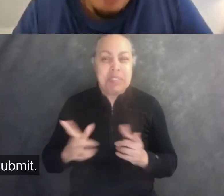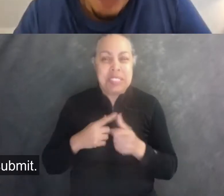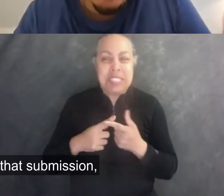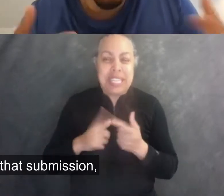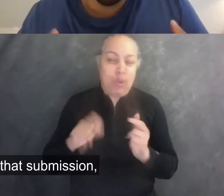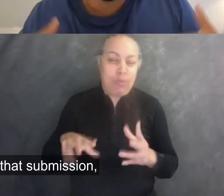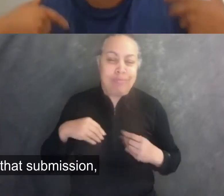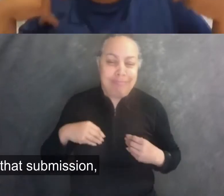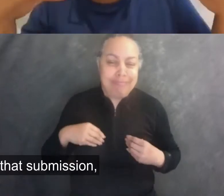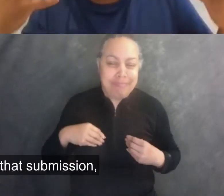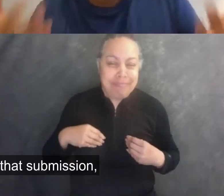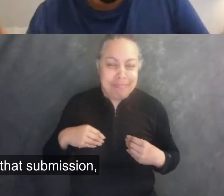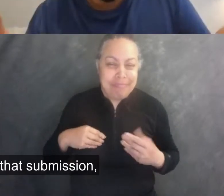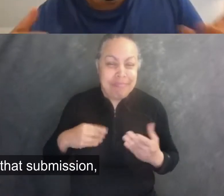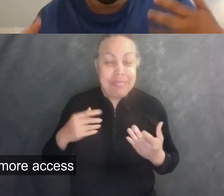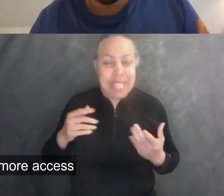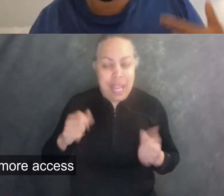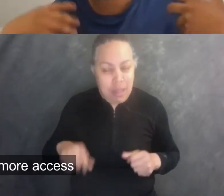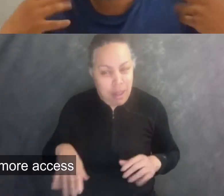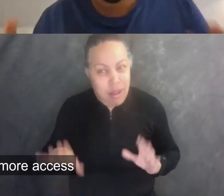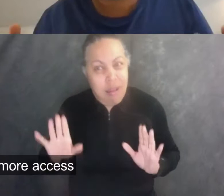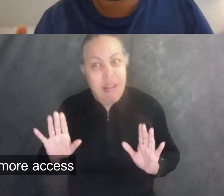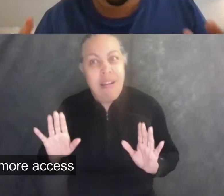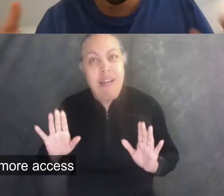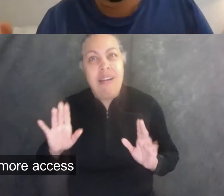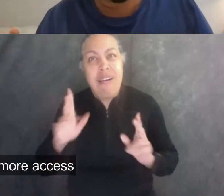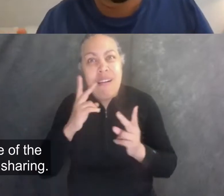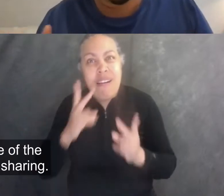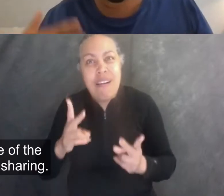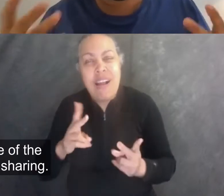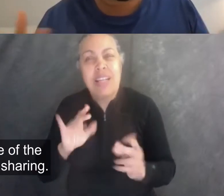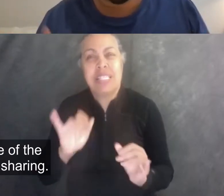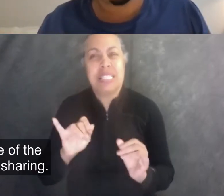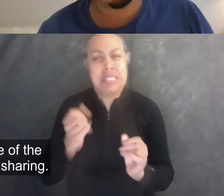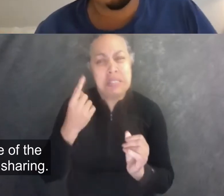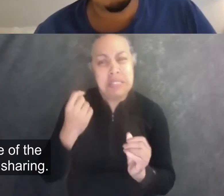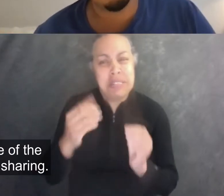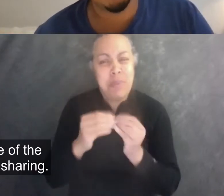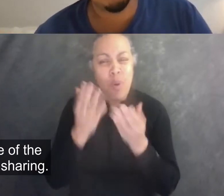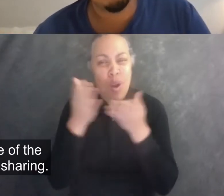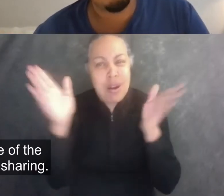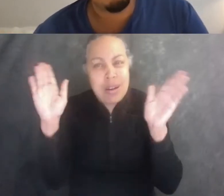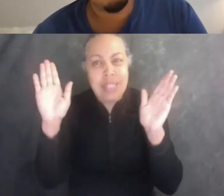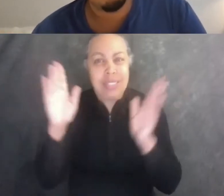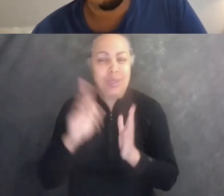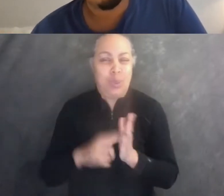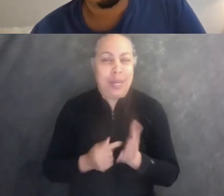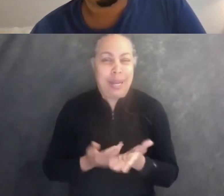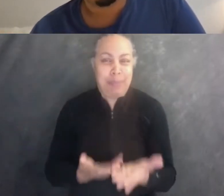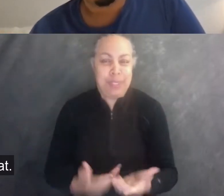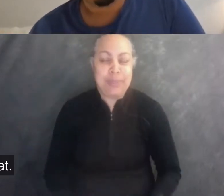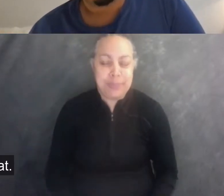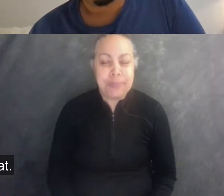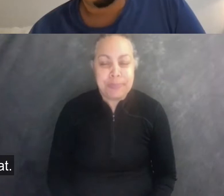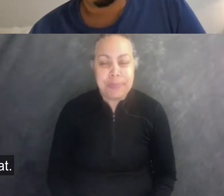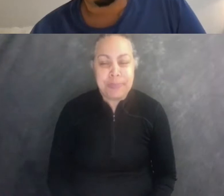submit. And so maybe through that submission, you can maybe get more access to maybe some of the content that I'm sharing.